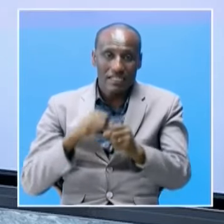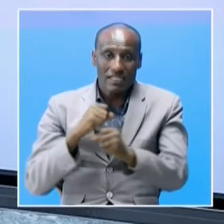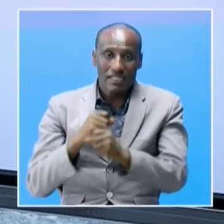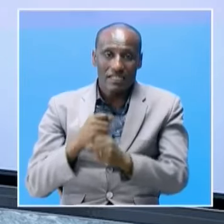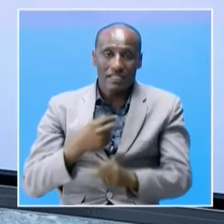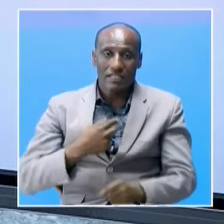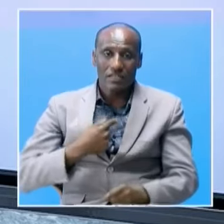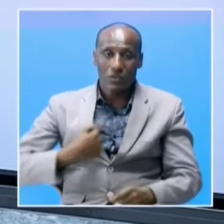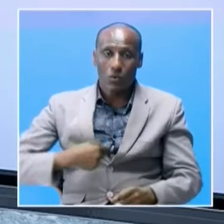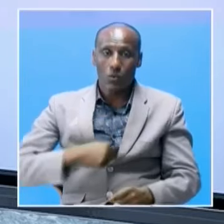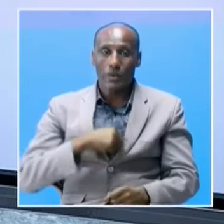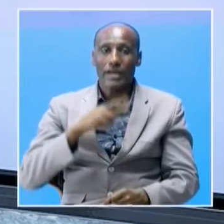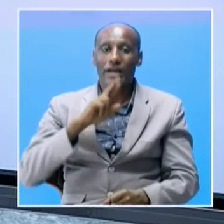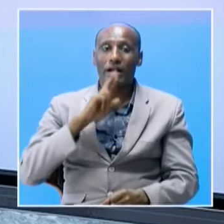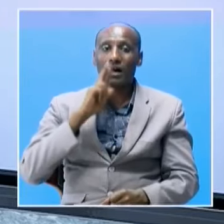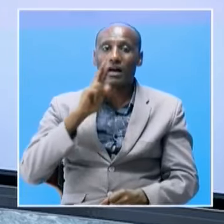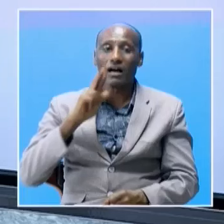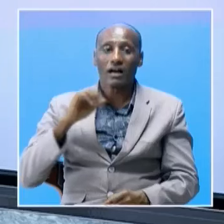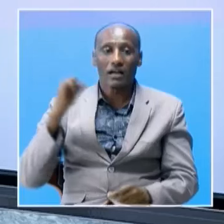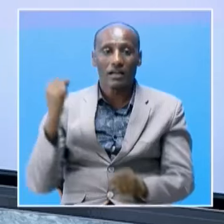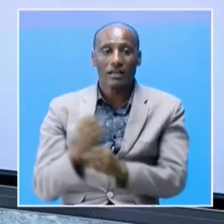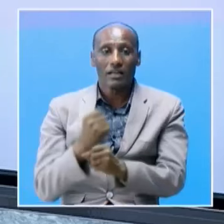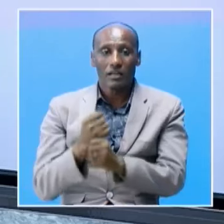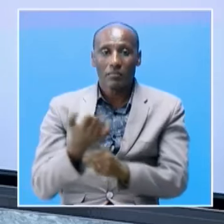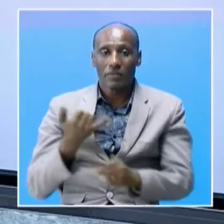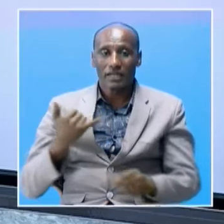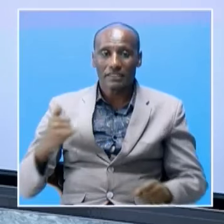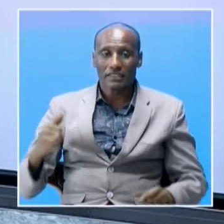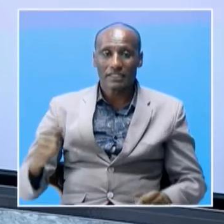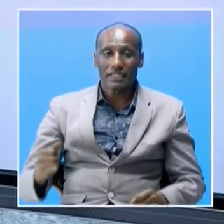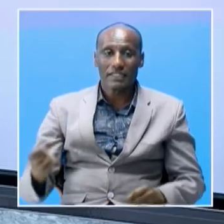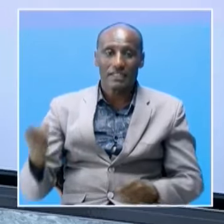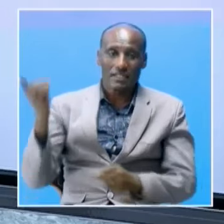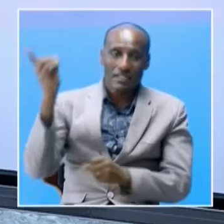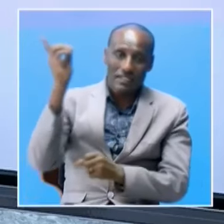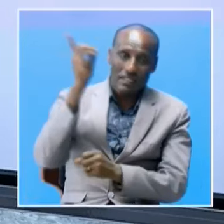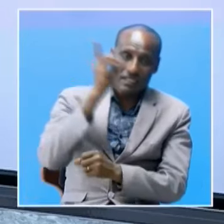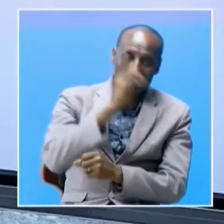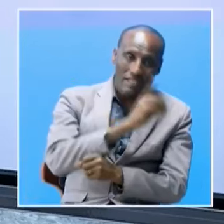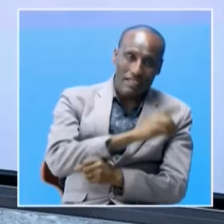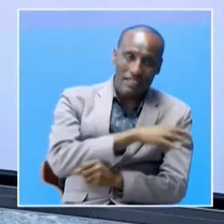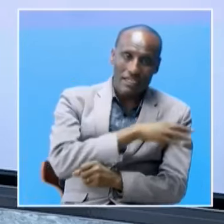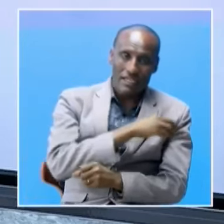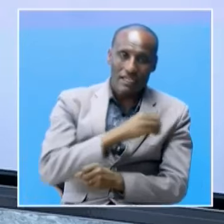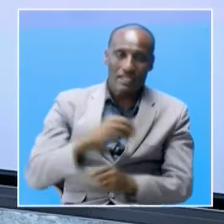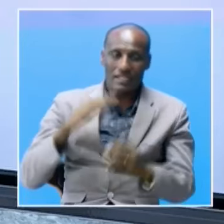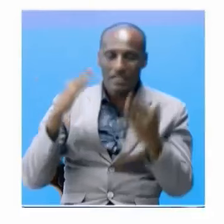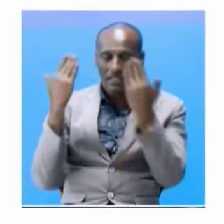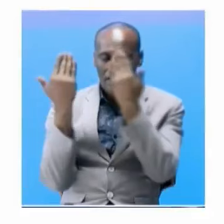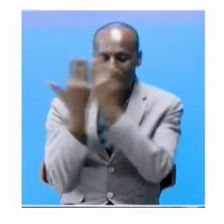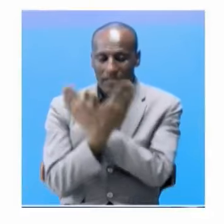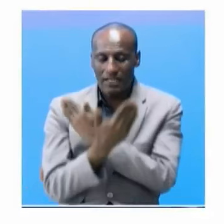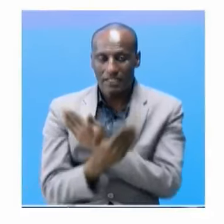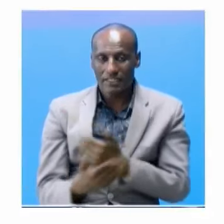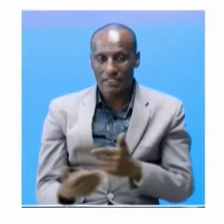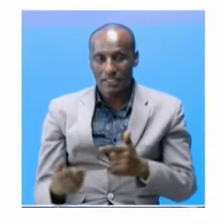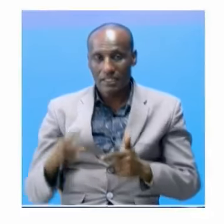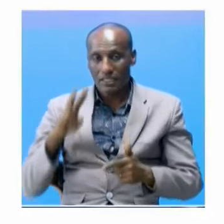careful and consider the second sentence. It says we are practicing day and night. The second one.